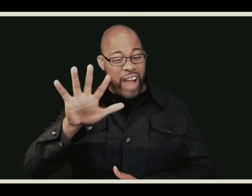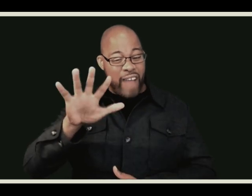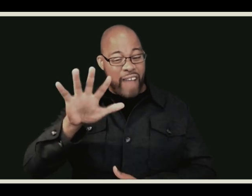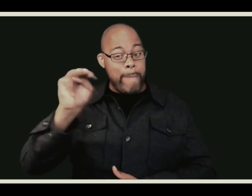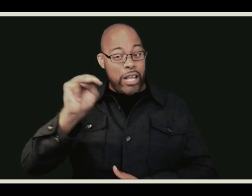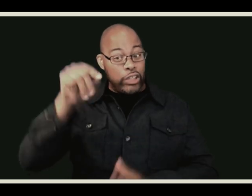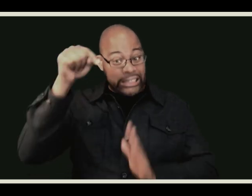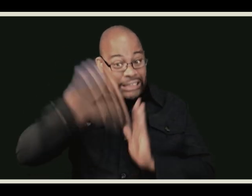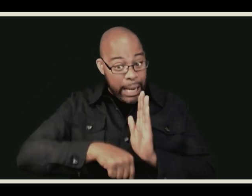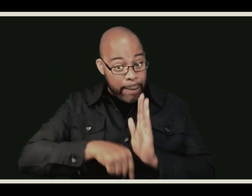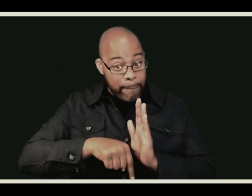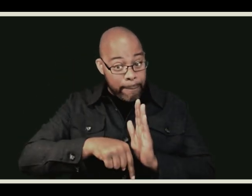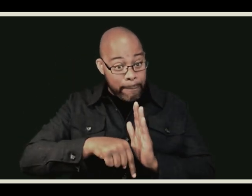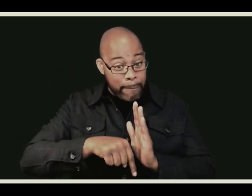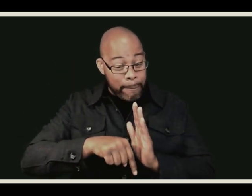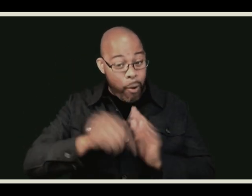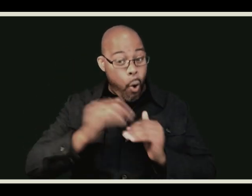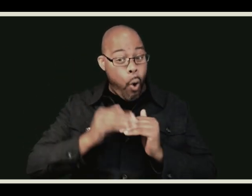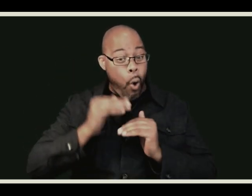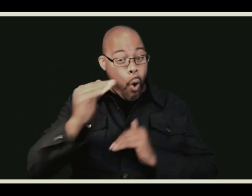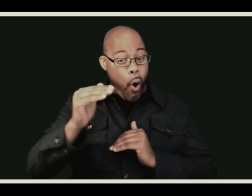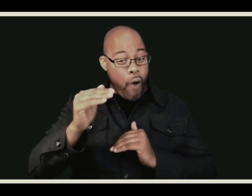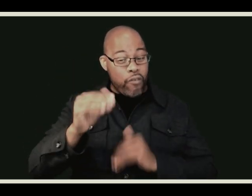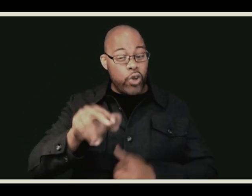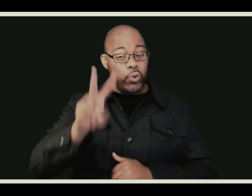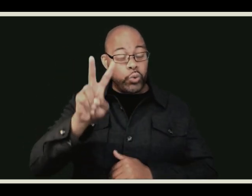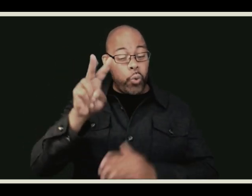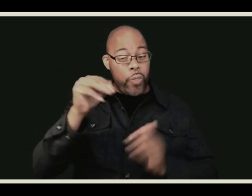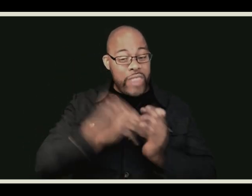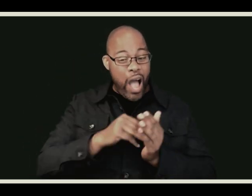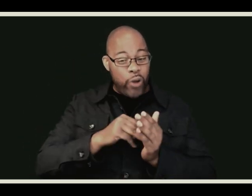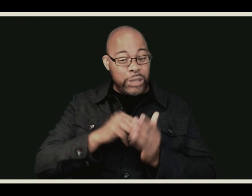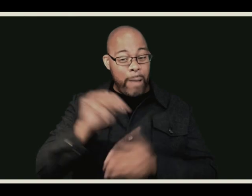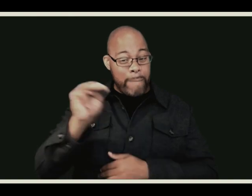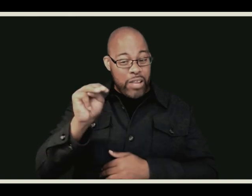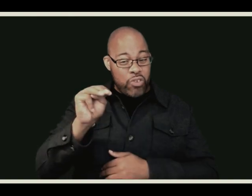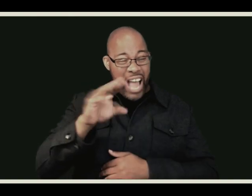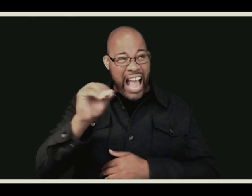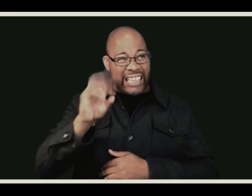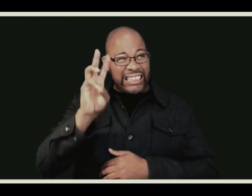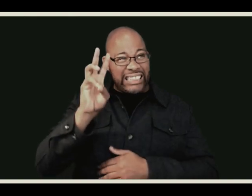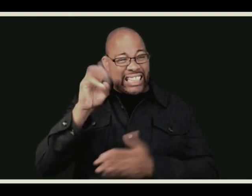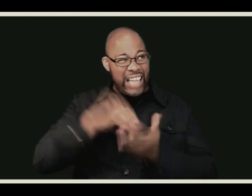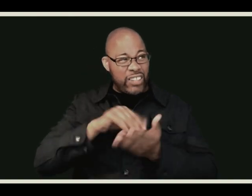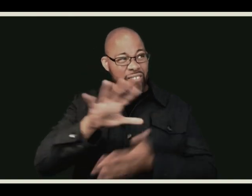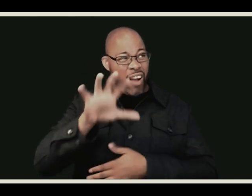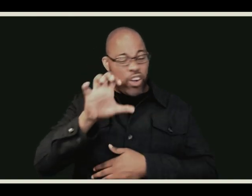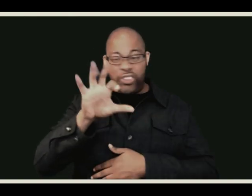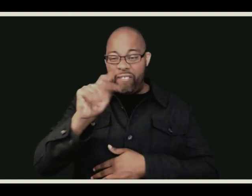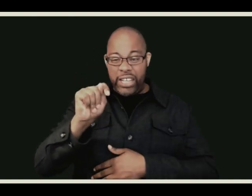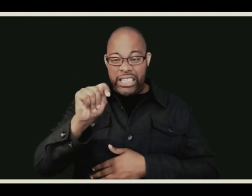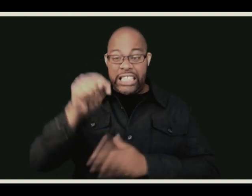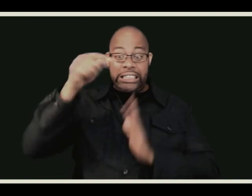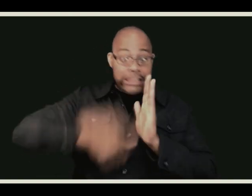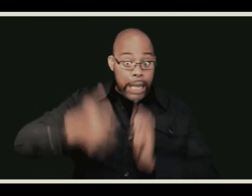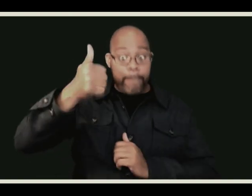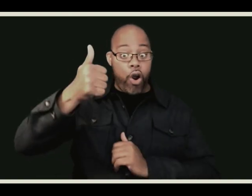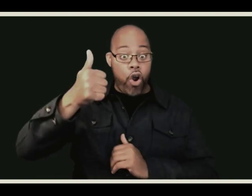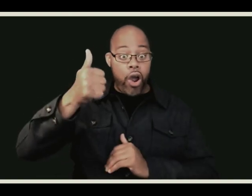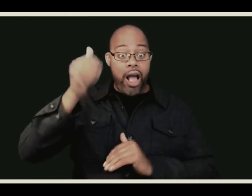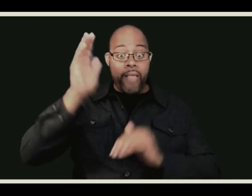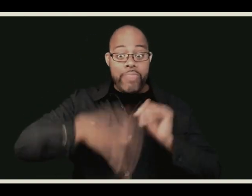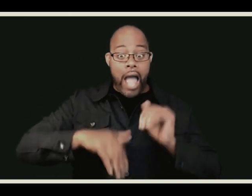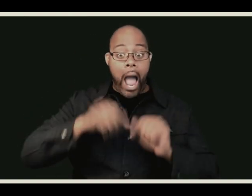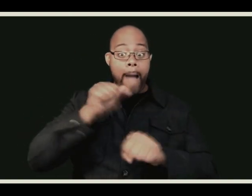10,935 meters deep. That's over 2,000 meters and 6,500 feet deeper